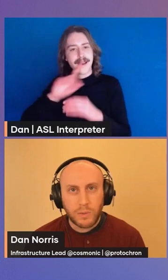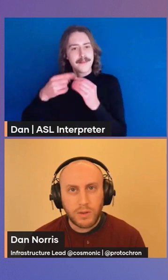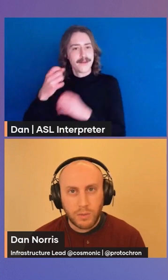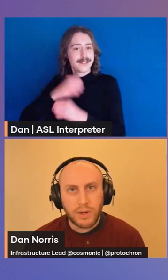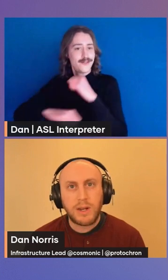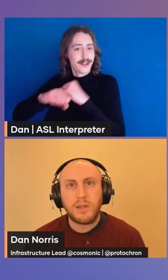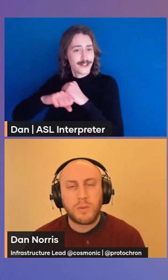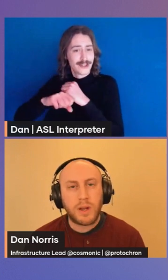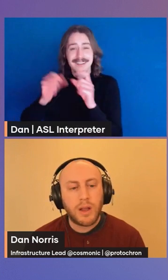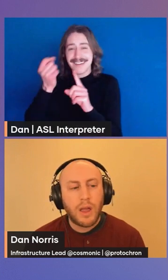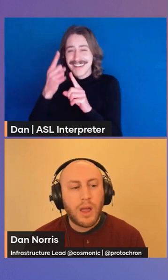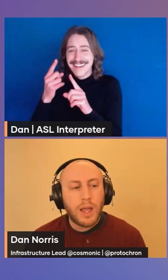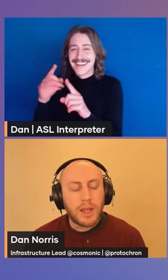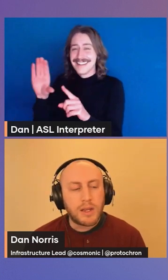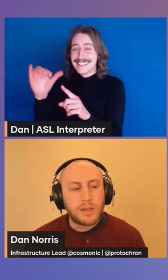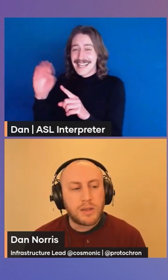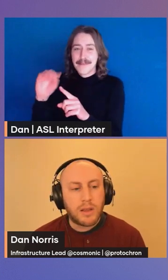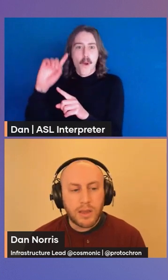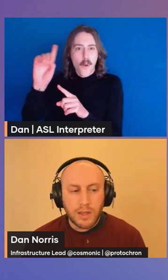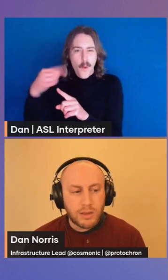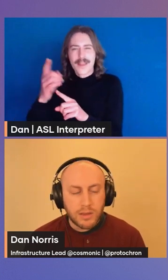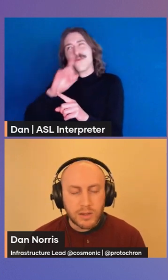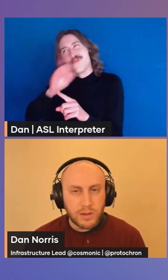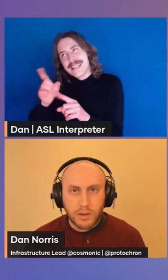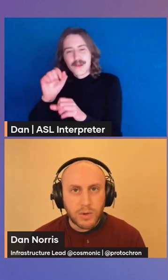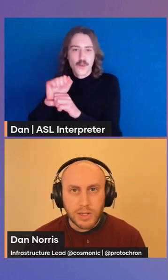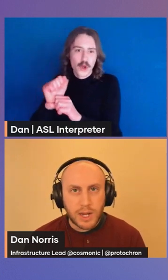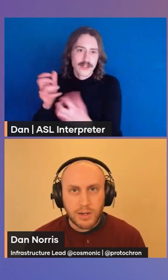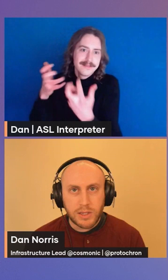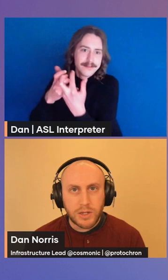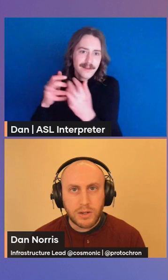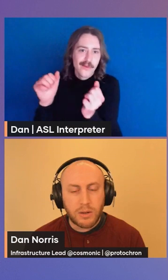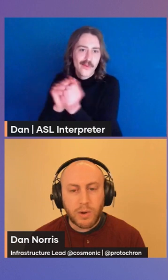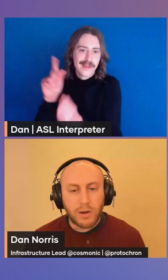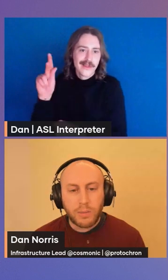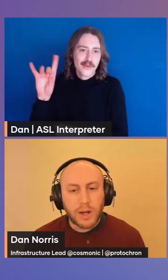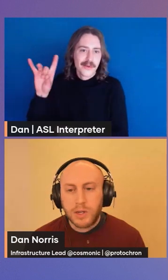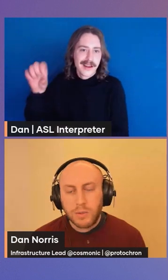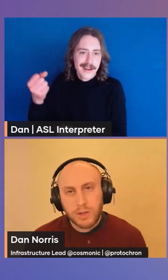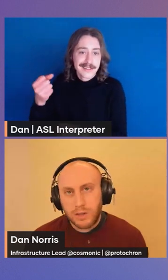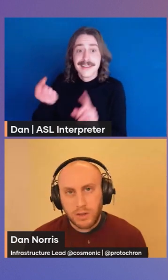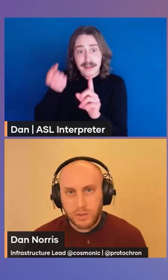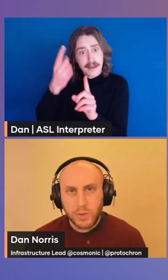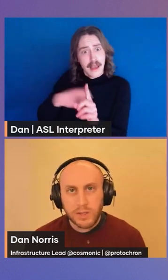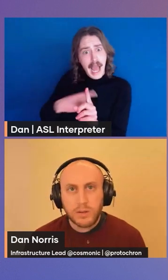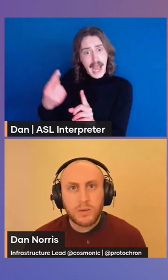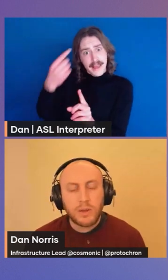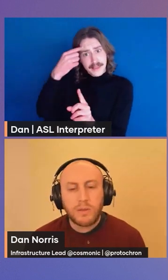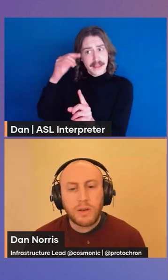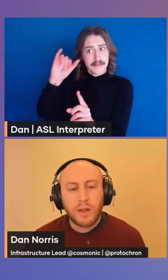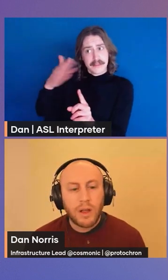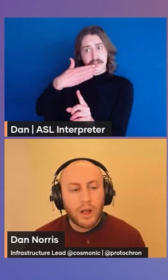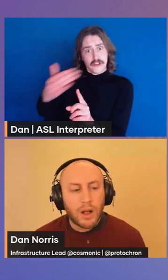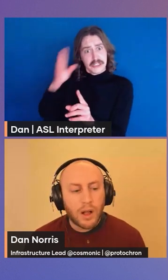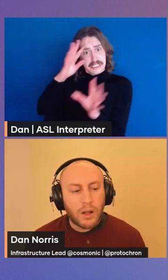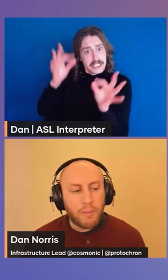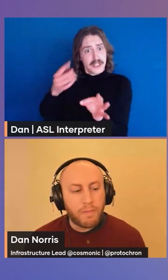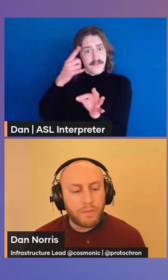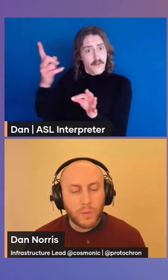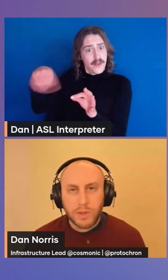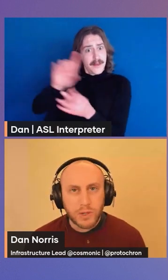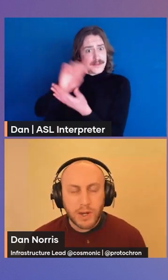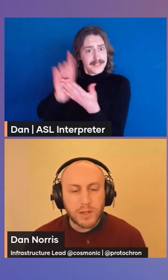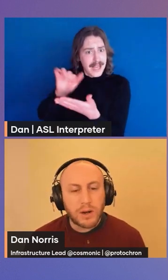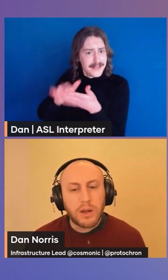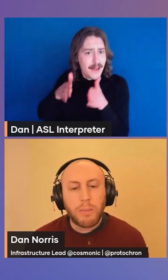works with Kubernetes, right? It is, and I think that's a deliberate design decision on part of the project, which I think is reasonable given